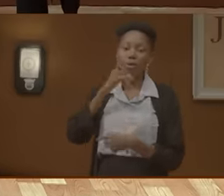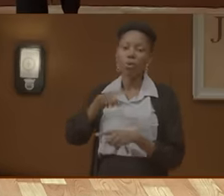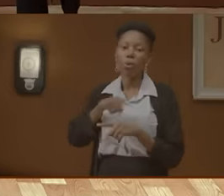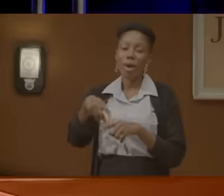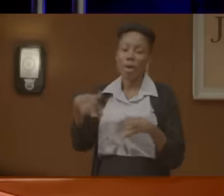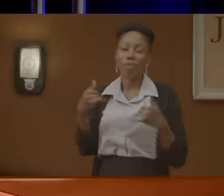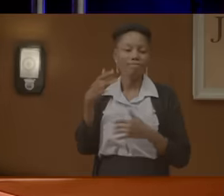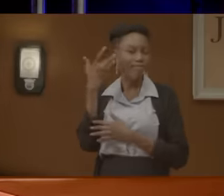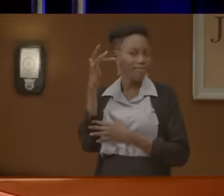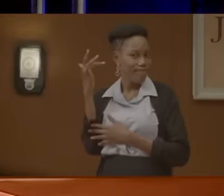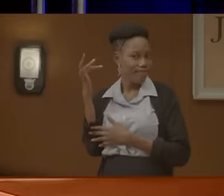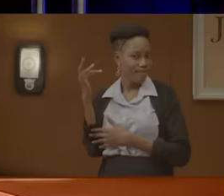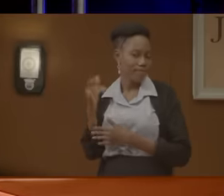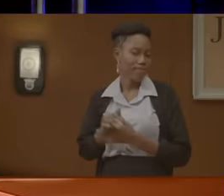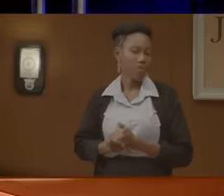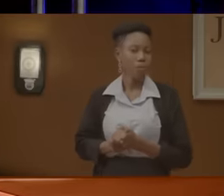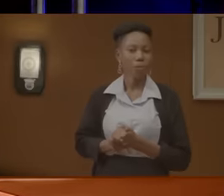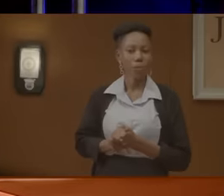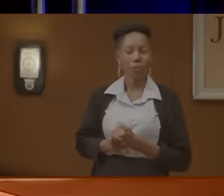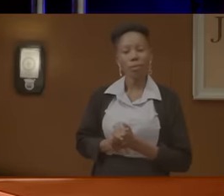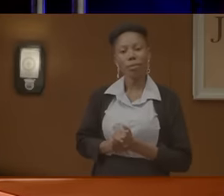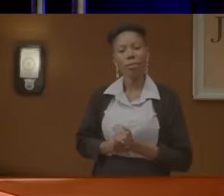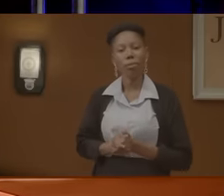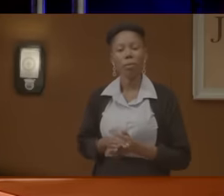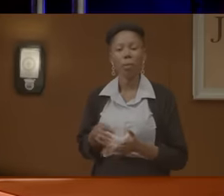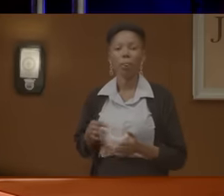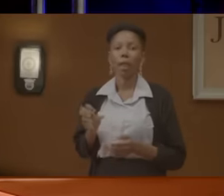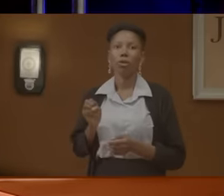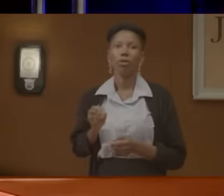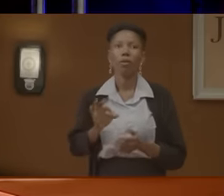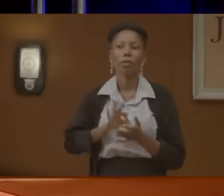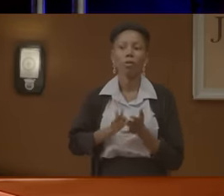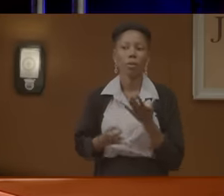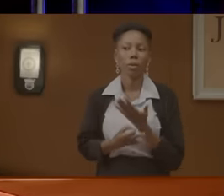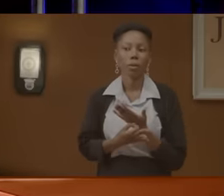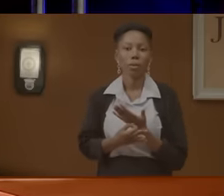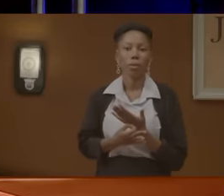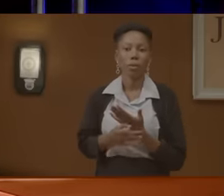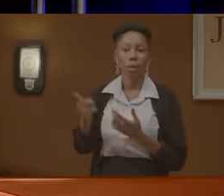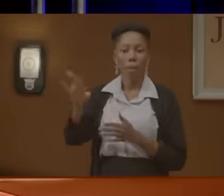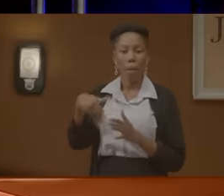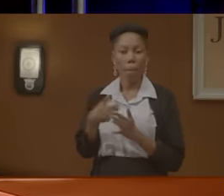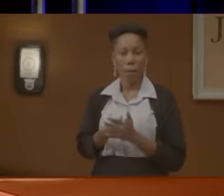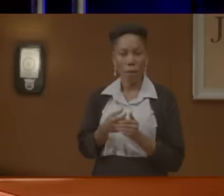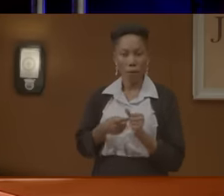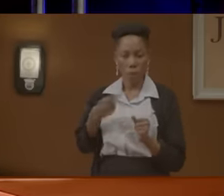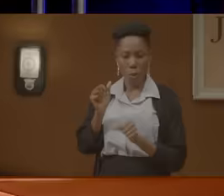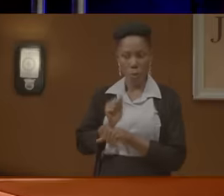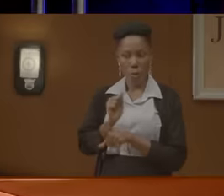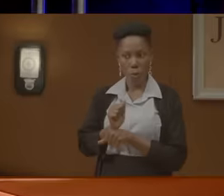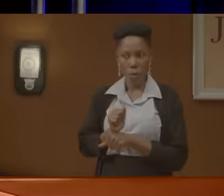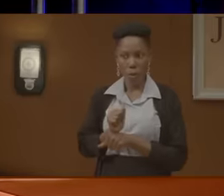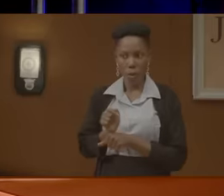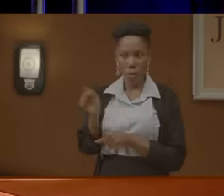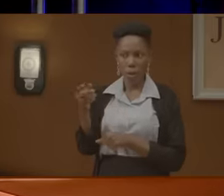please. I take God Almighty to beg you. So, February, I come back for work. I